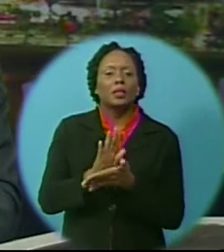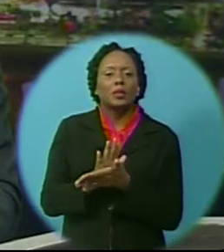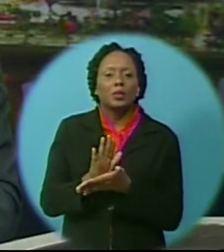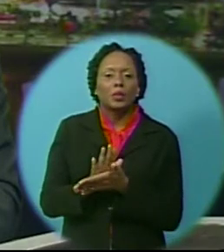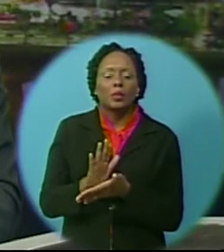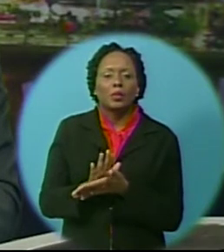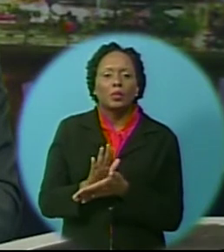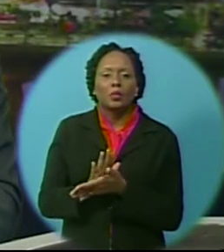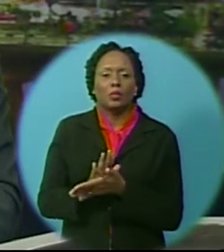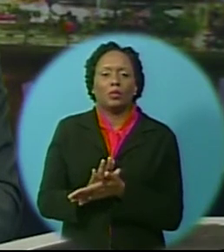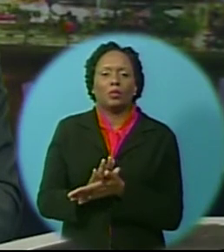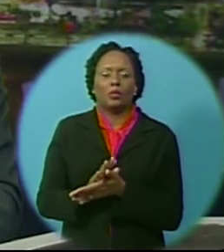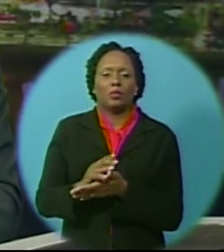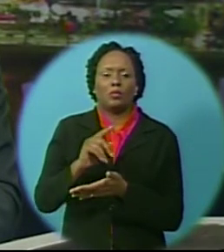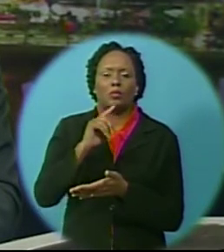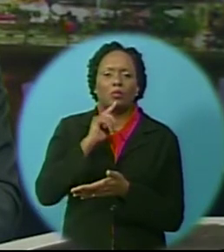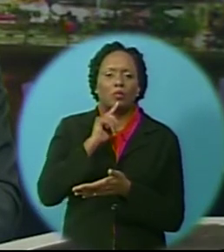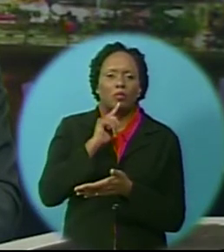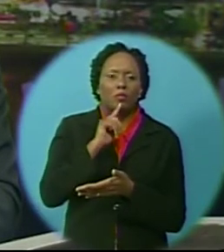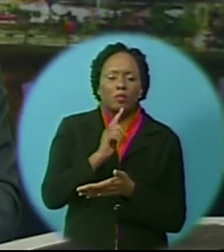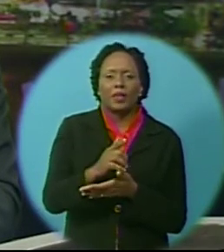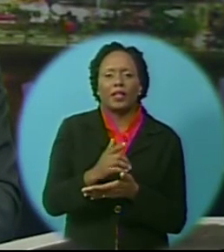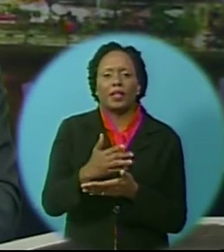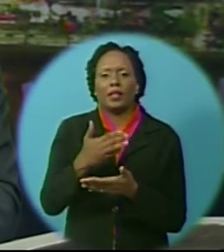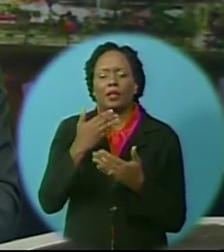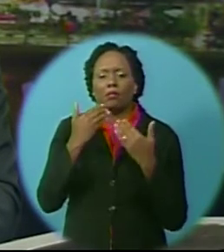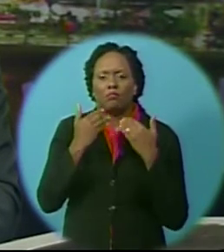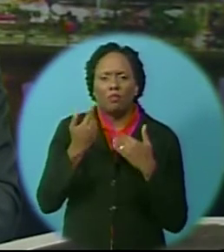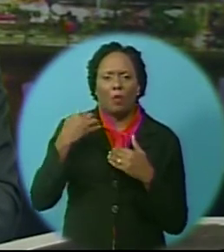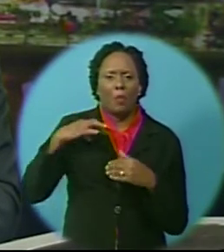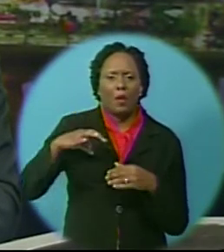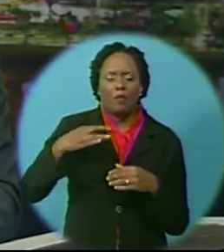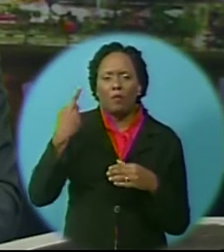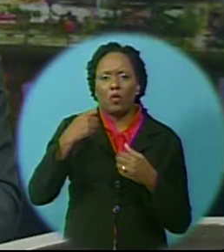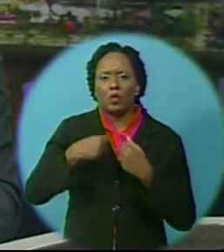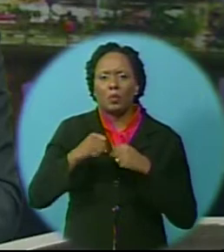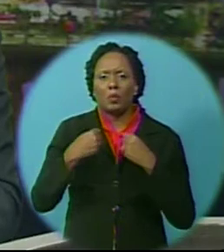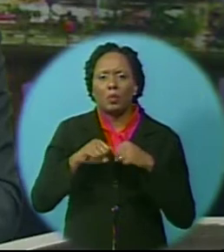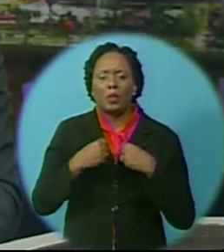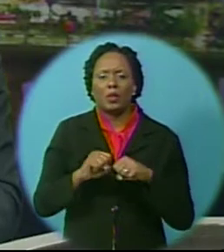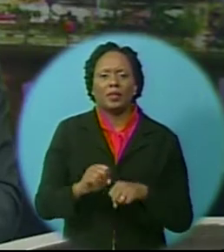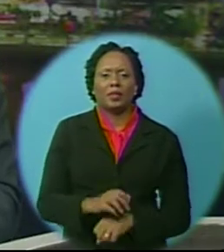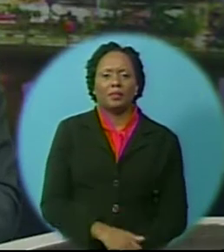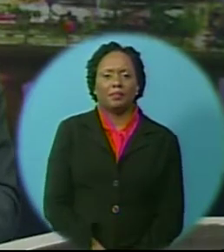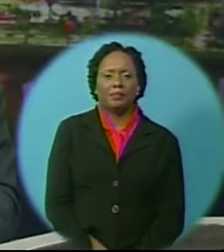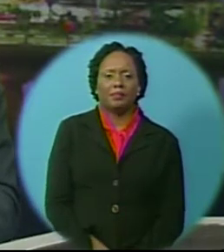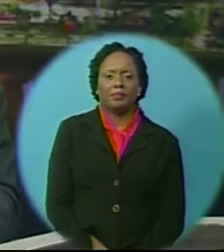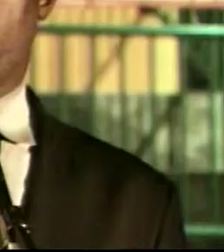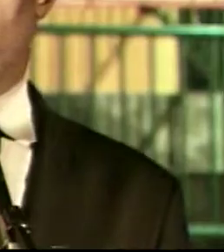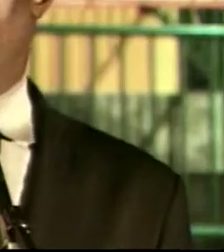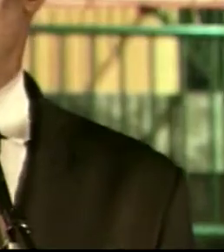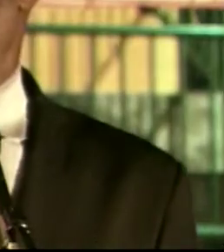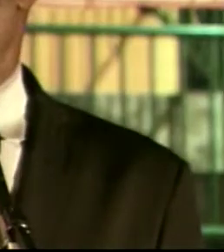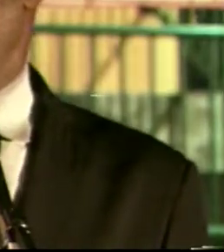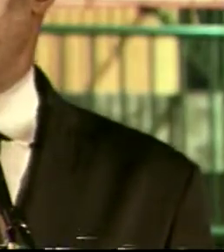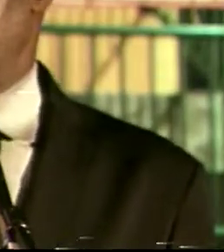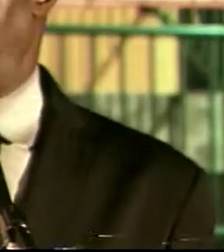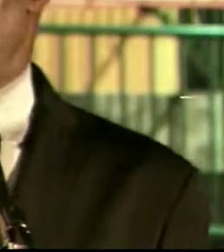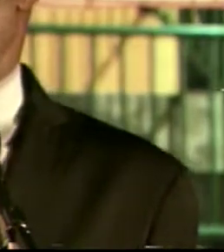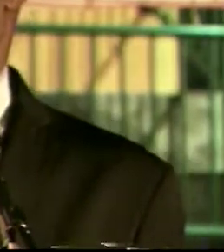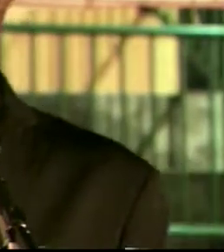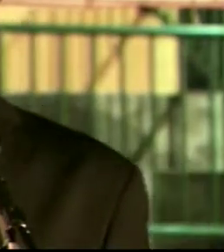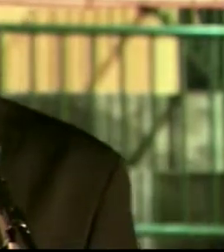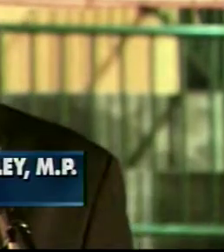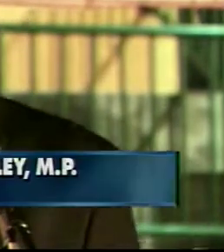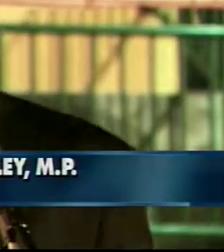the school in particular deserves the comfort for their success in sporting events. Trumpet the